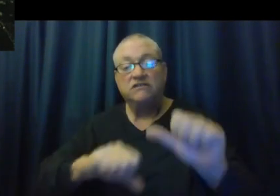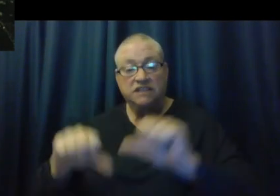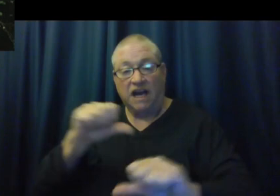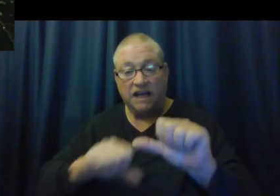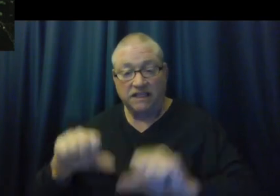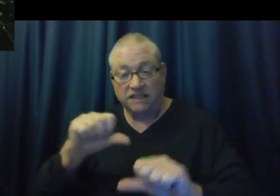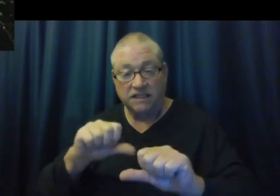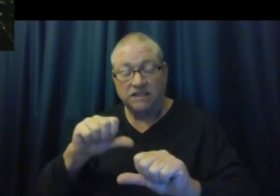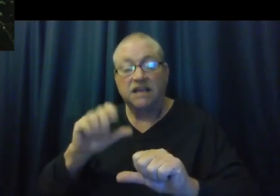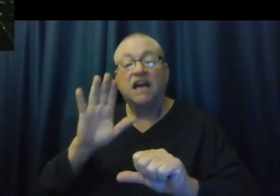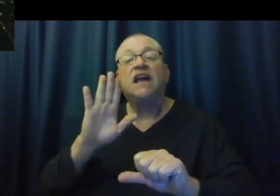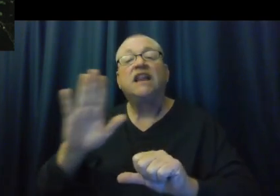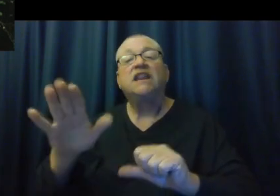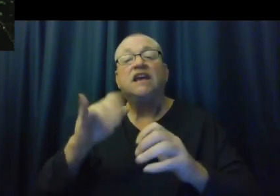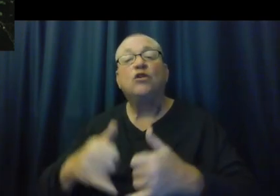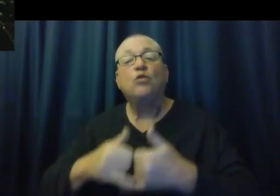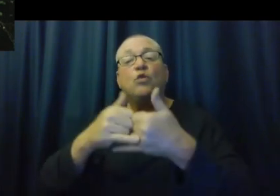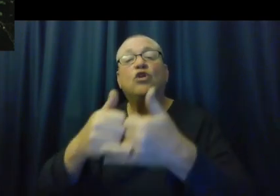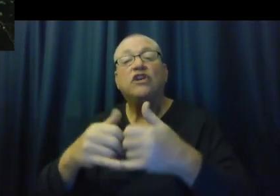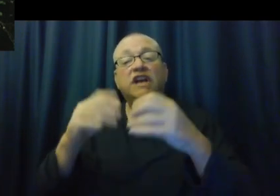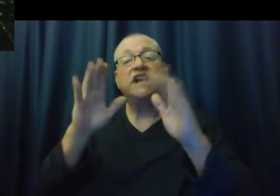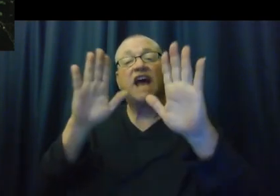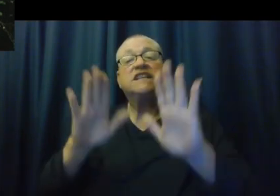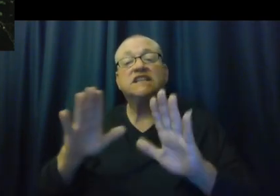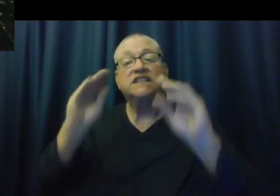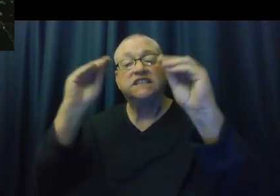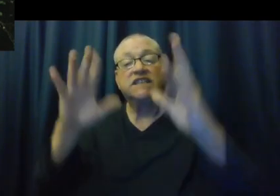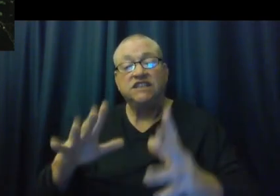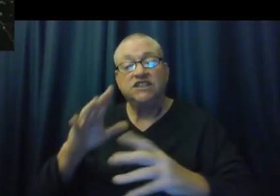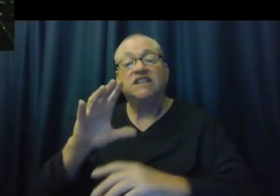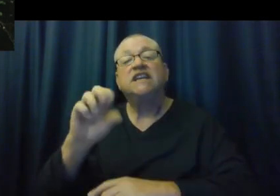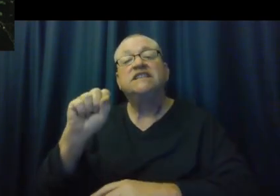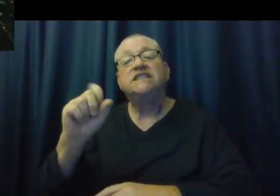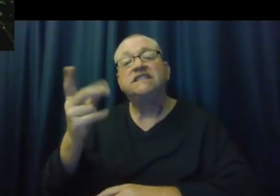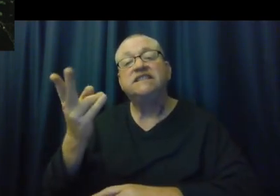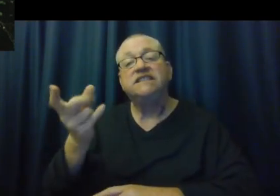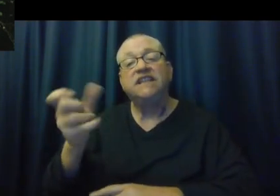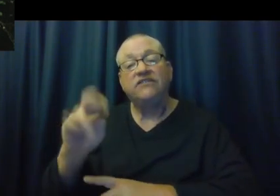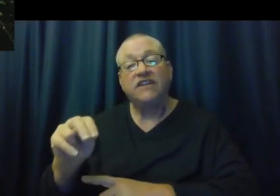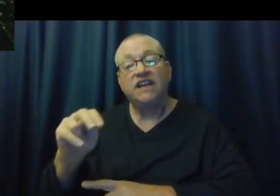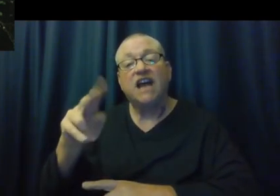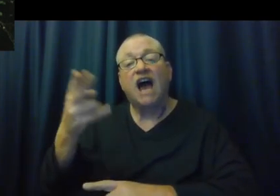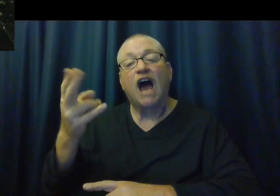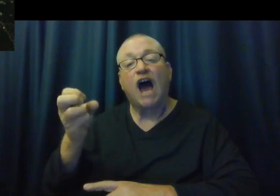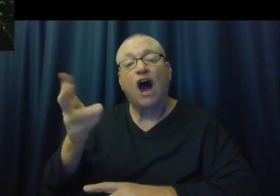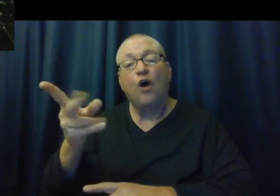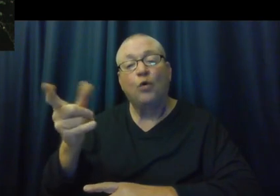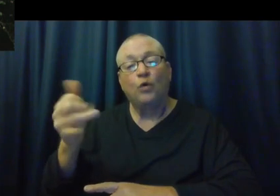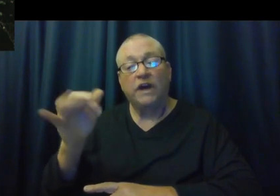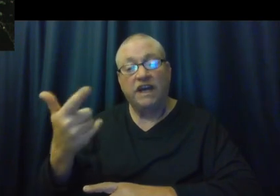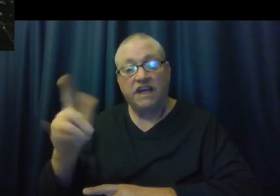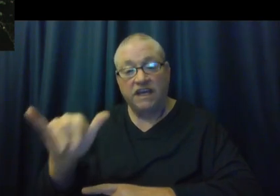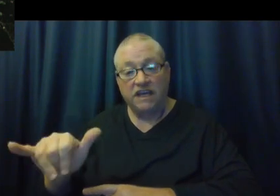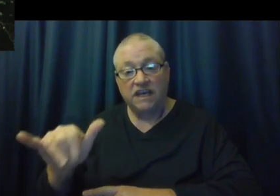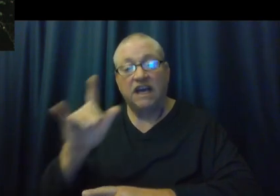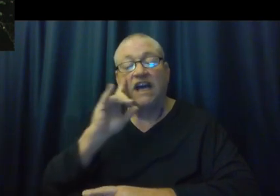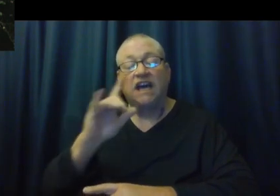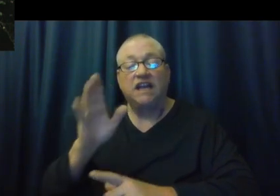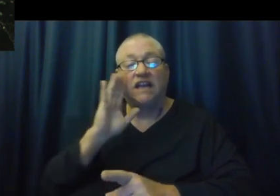the 2019-2020 Ronald Klein Connect Excellence in Teaching Award goes to Stephen Howey from the Department of